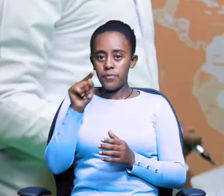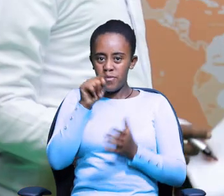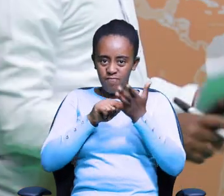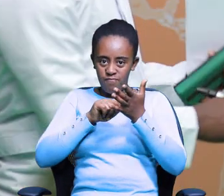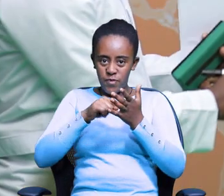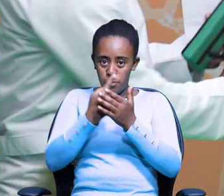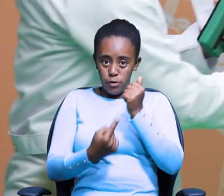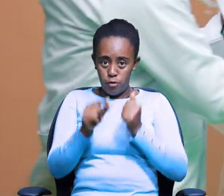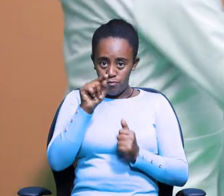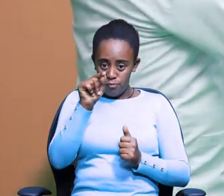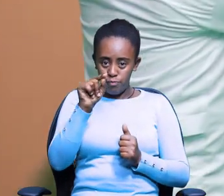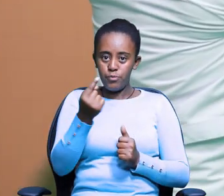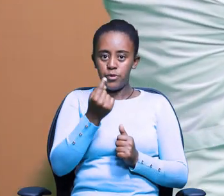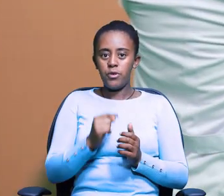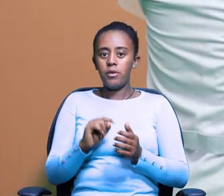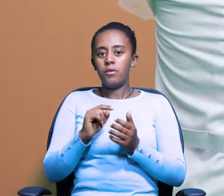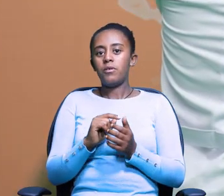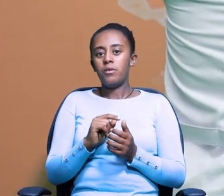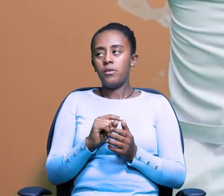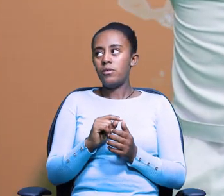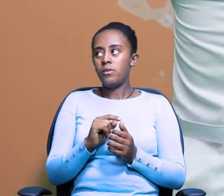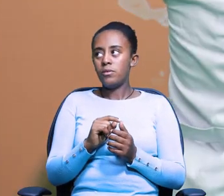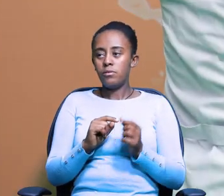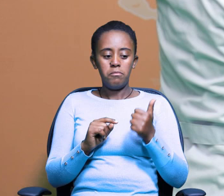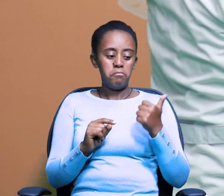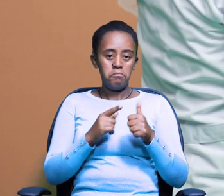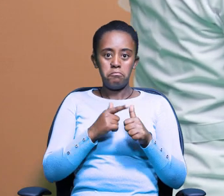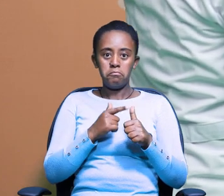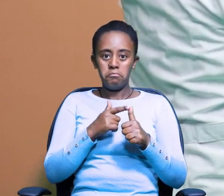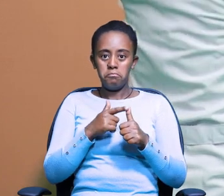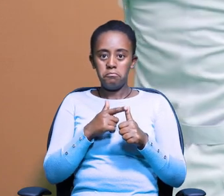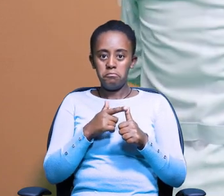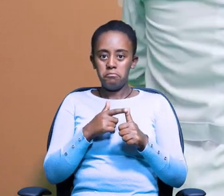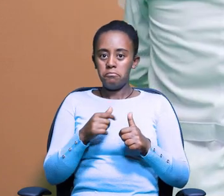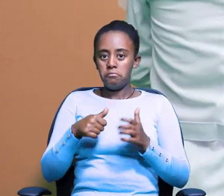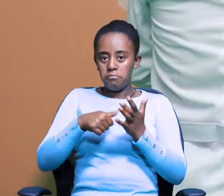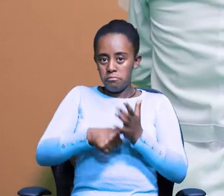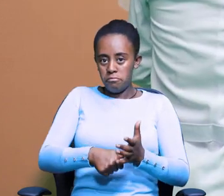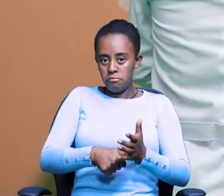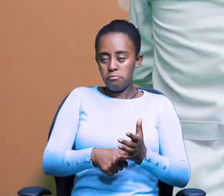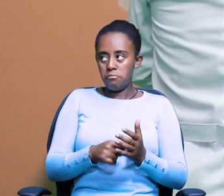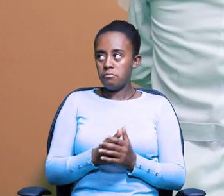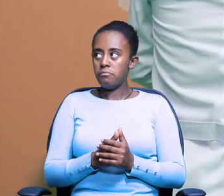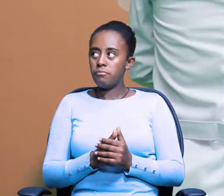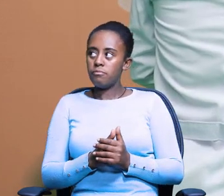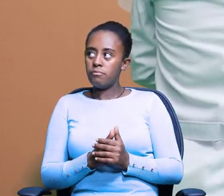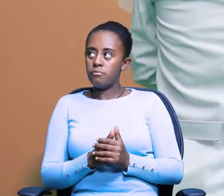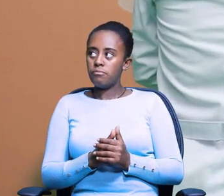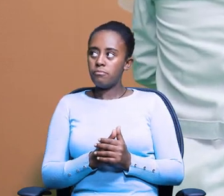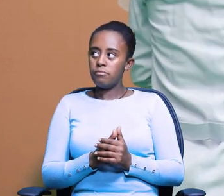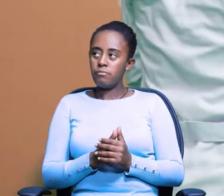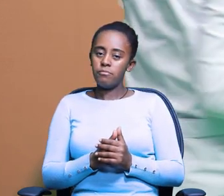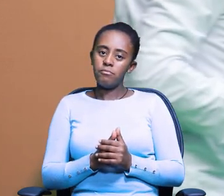of the paper, if I make, I use the, my right hand rule, the direction of this current of magnetic field is to